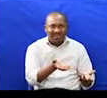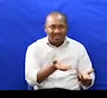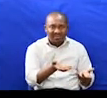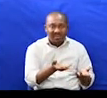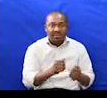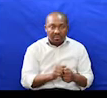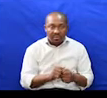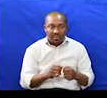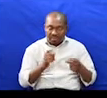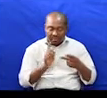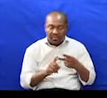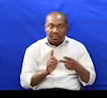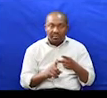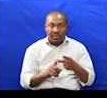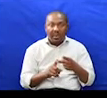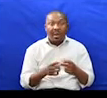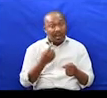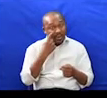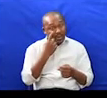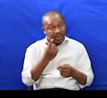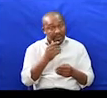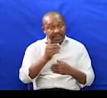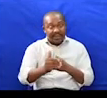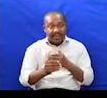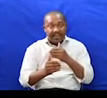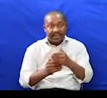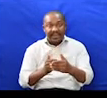What states